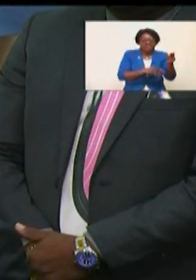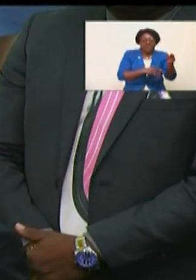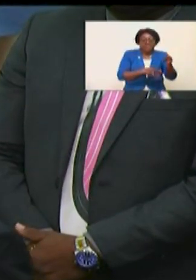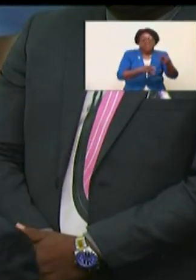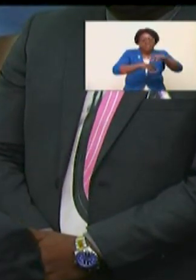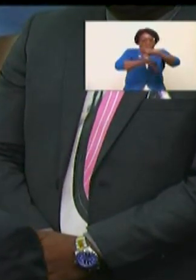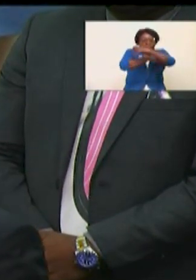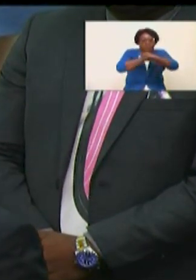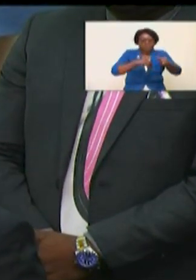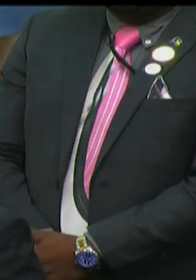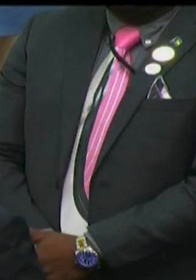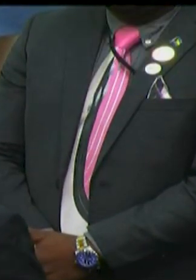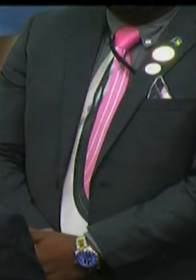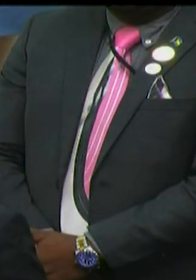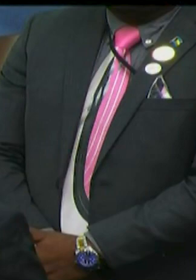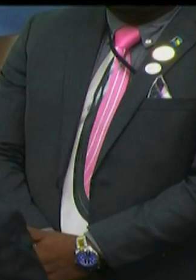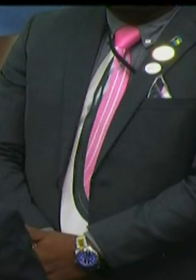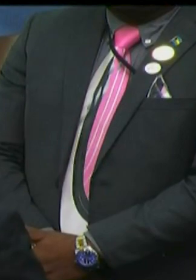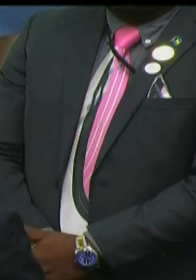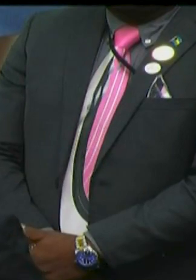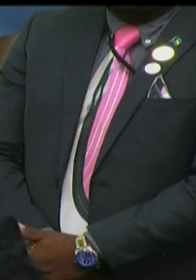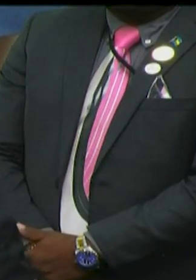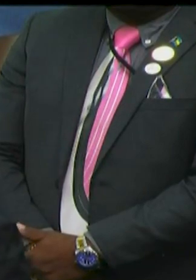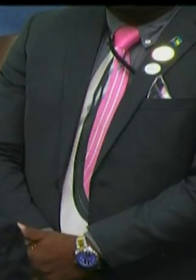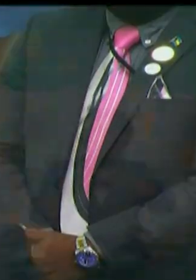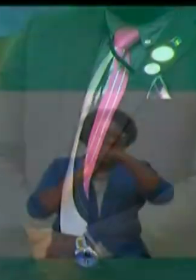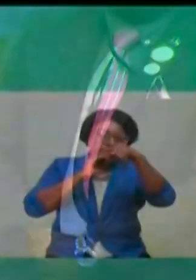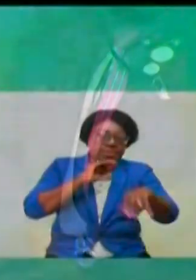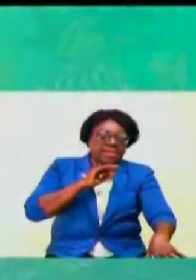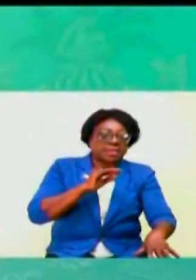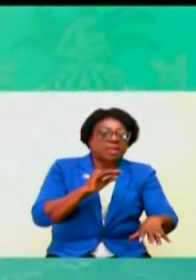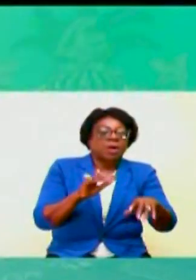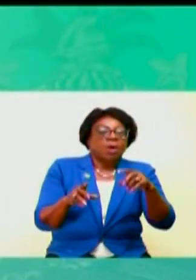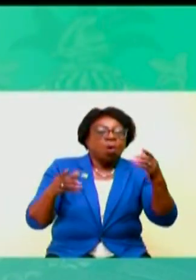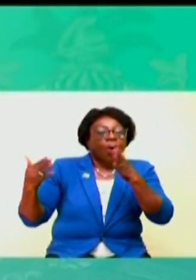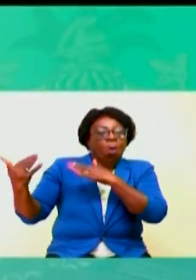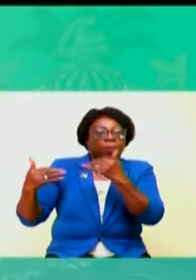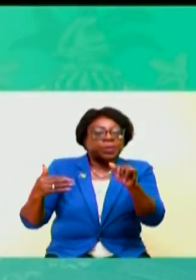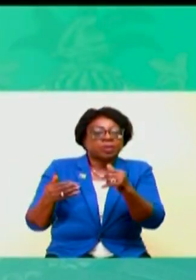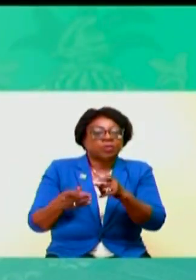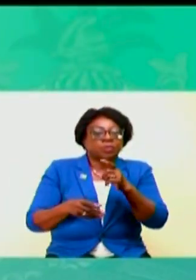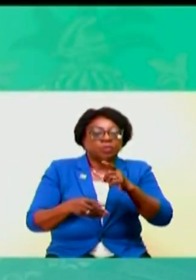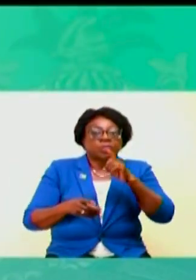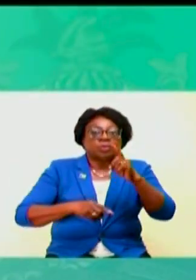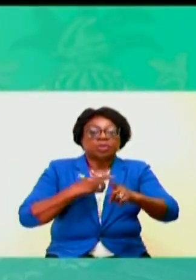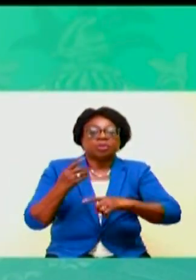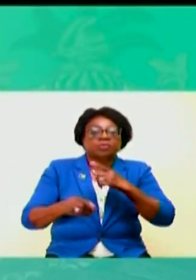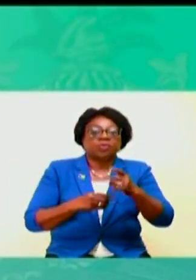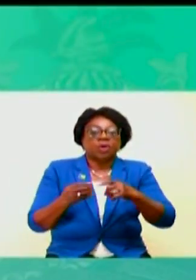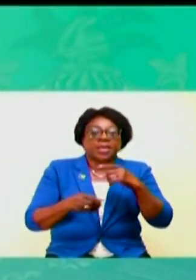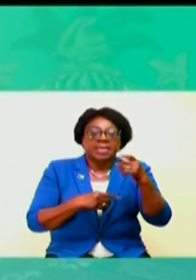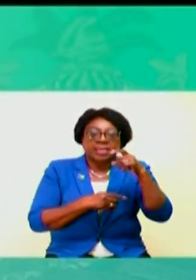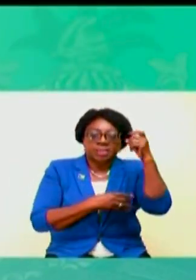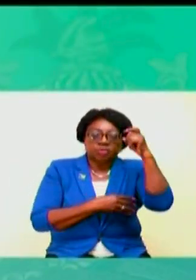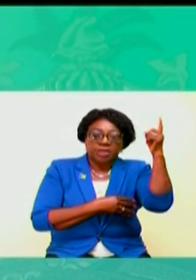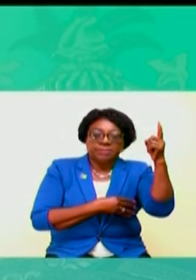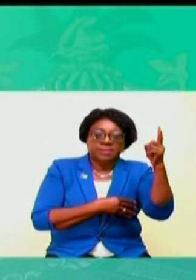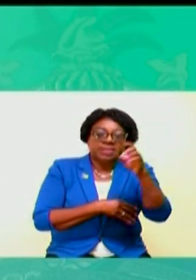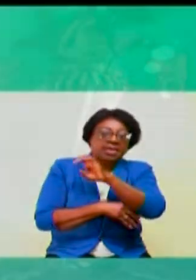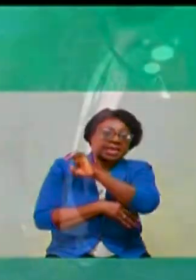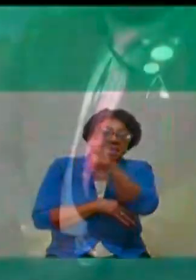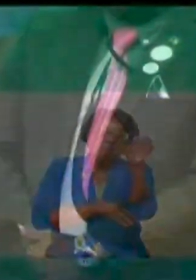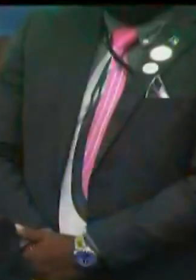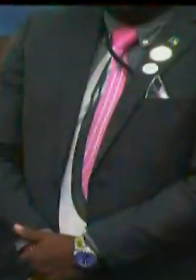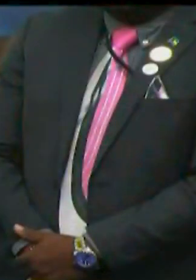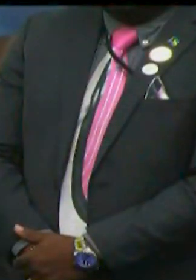his coat and threw him in a pit, hoping to destroy his dream. He was then sold to the Midianite merchantmen for